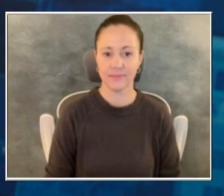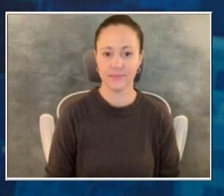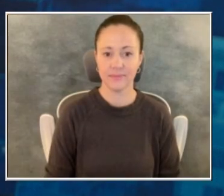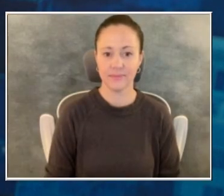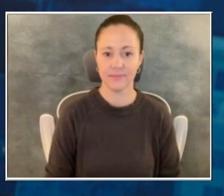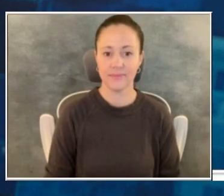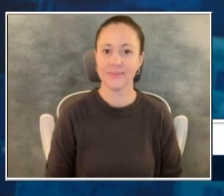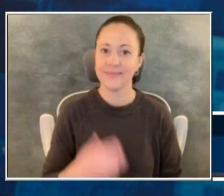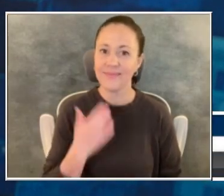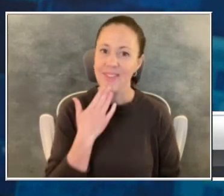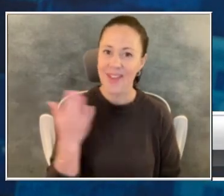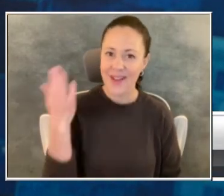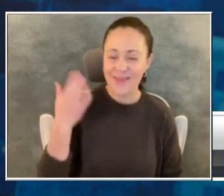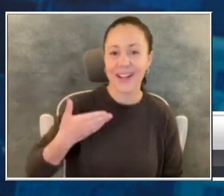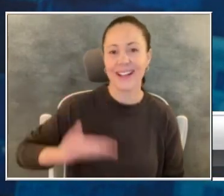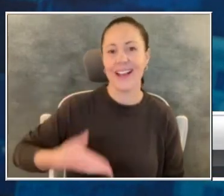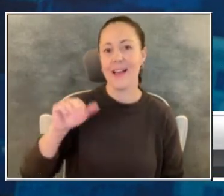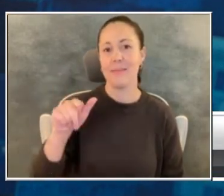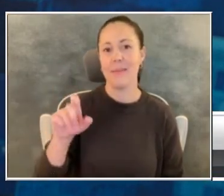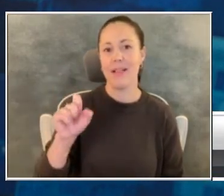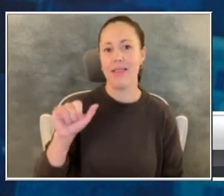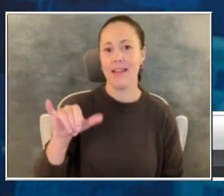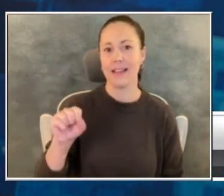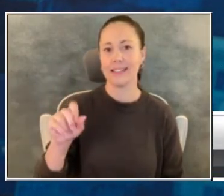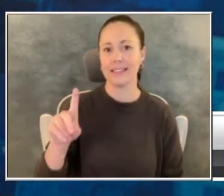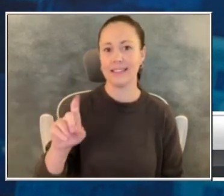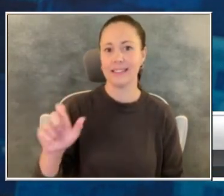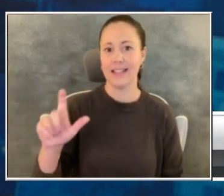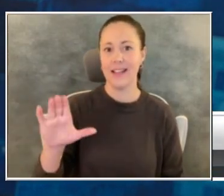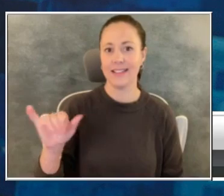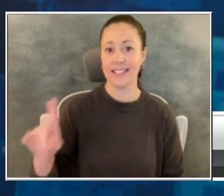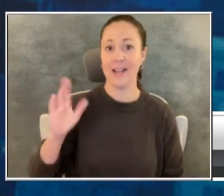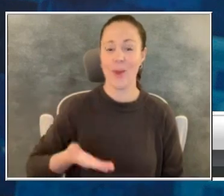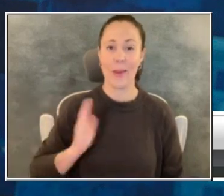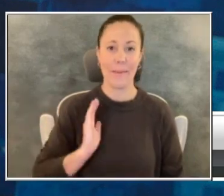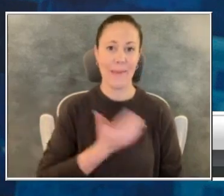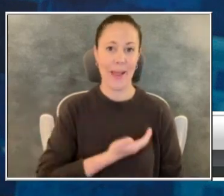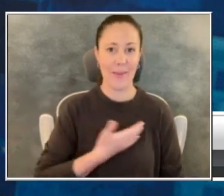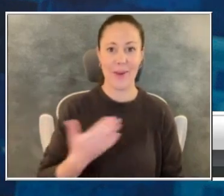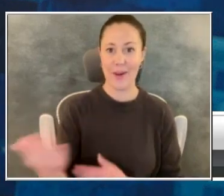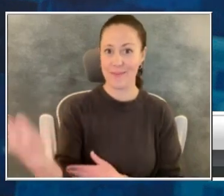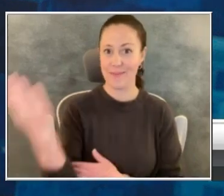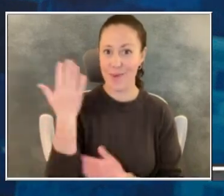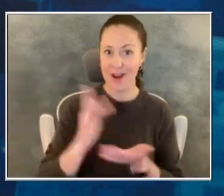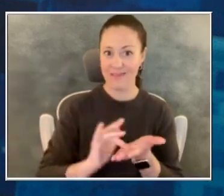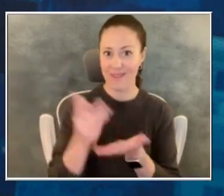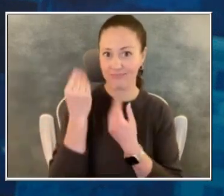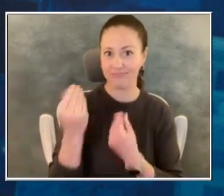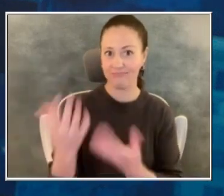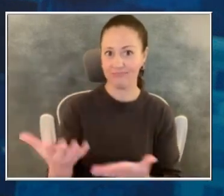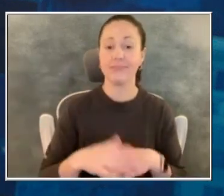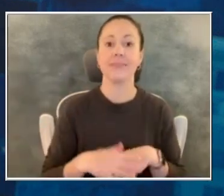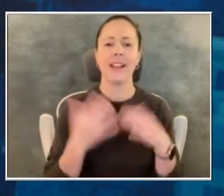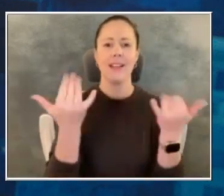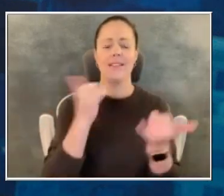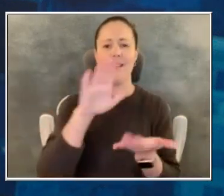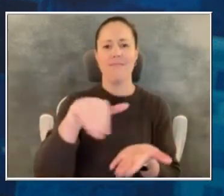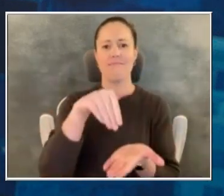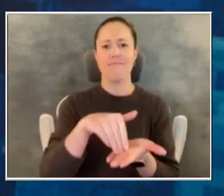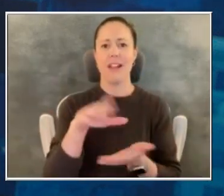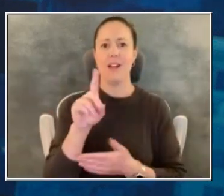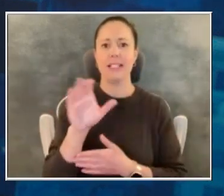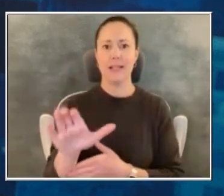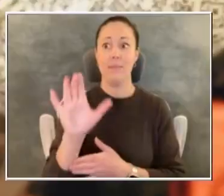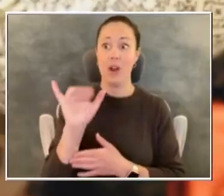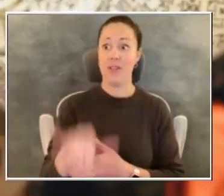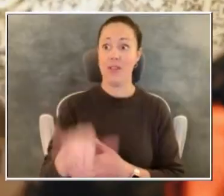Good morning, I'm Alexis Del Cid. Welcome to the Morning Medical Update. We are smack in the middle of December, and those holiday gatherings are ramping